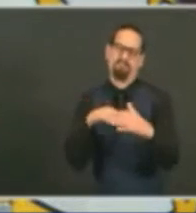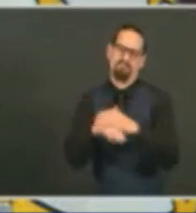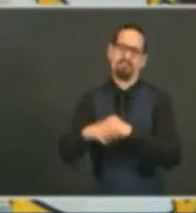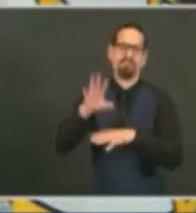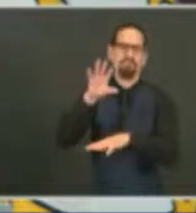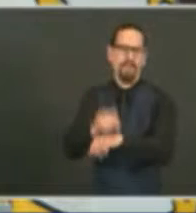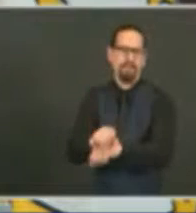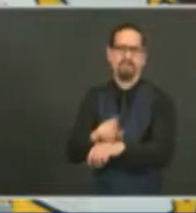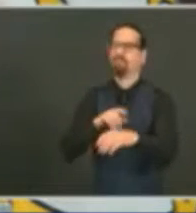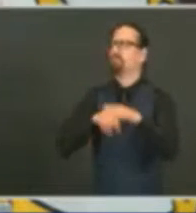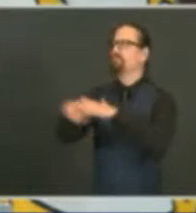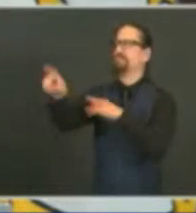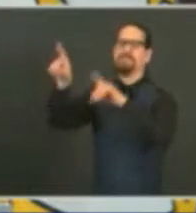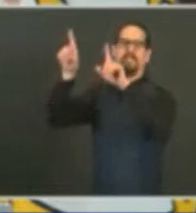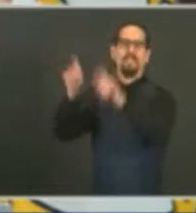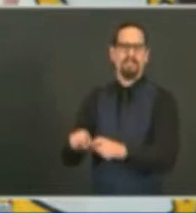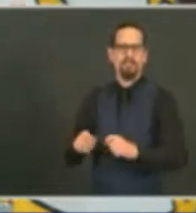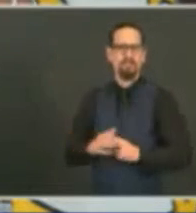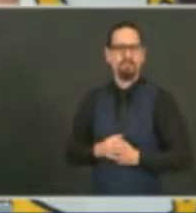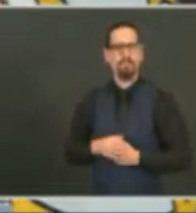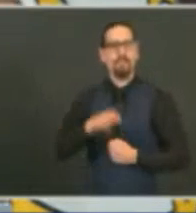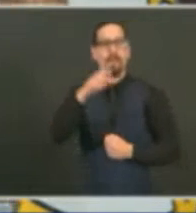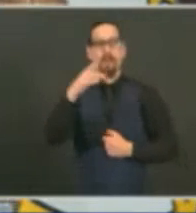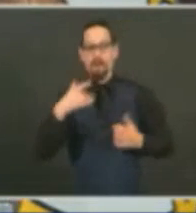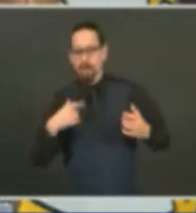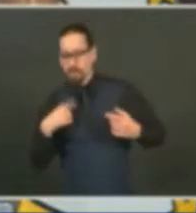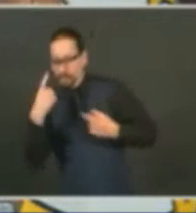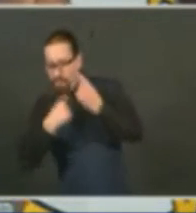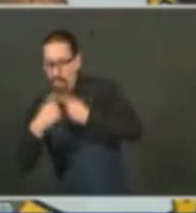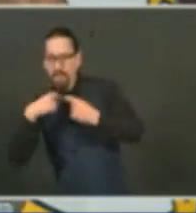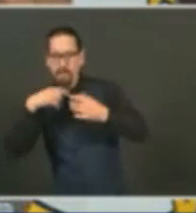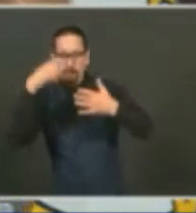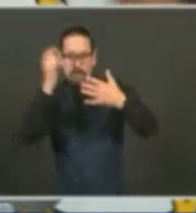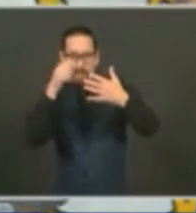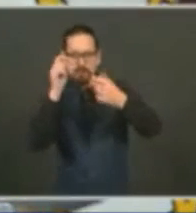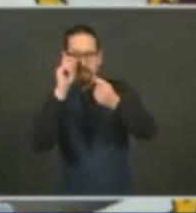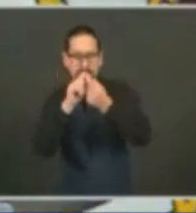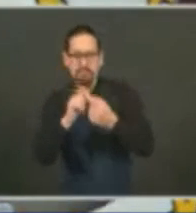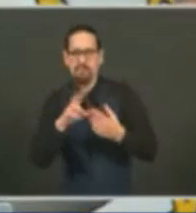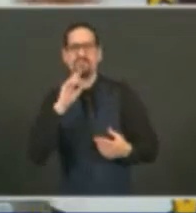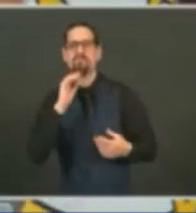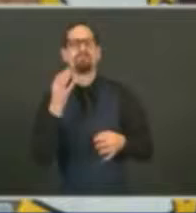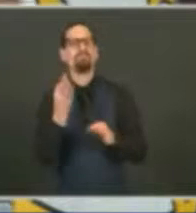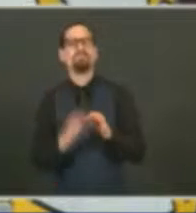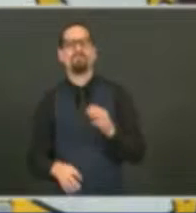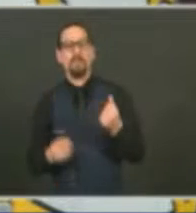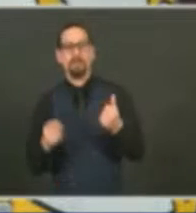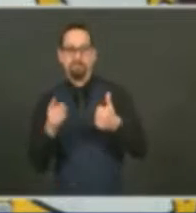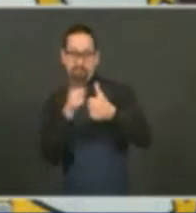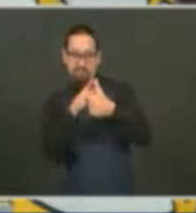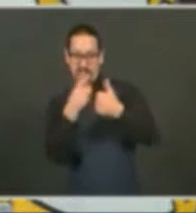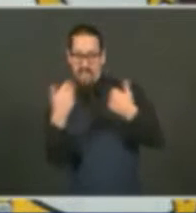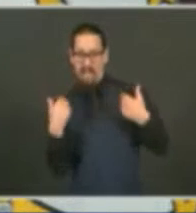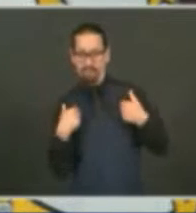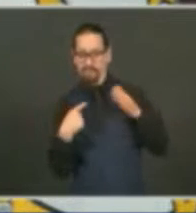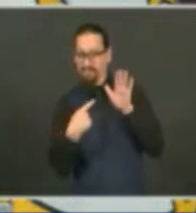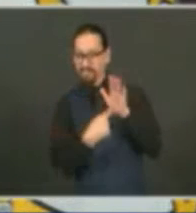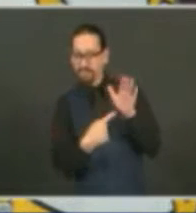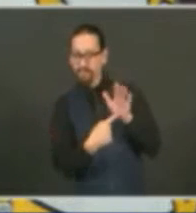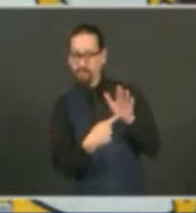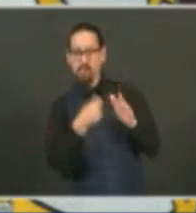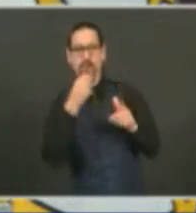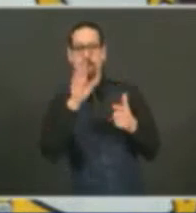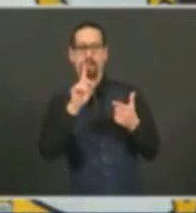There's not a lot of requirements. They ask you 2 questions. Are you having symptoms? If yes, go here. If no, go there. We